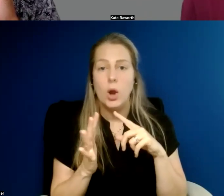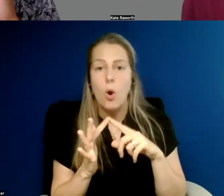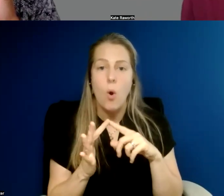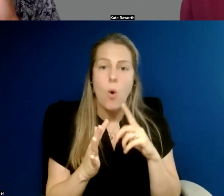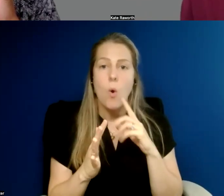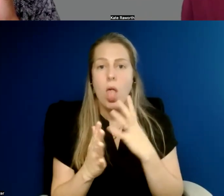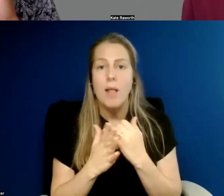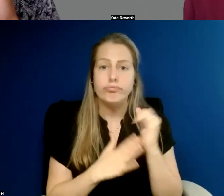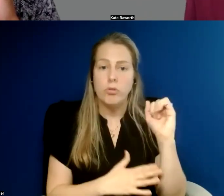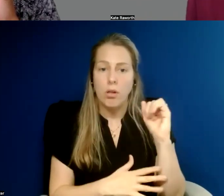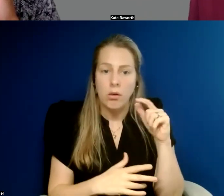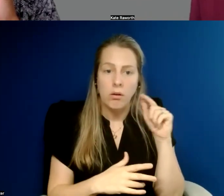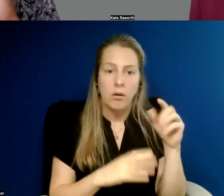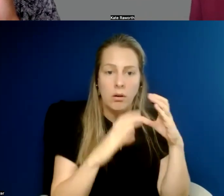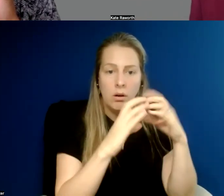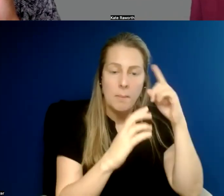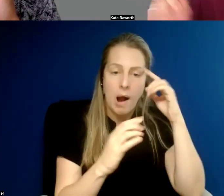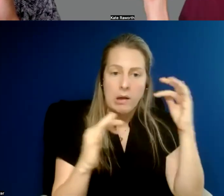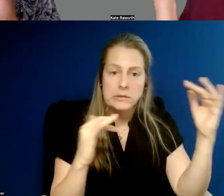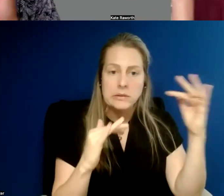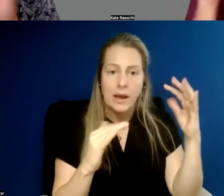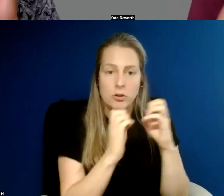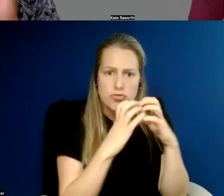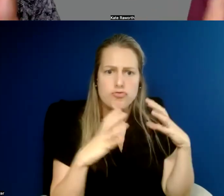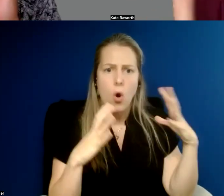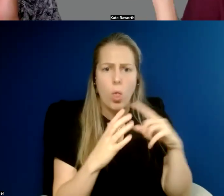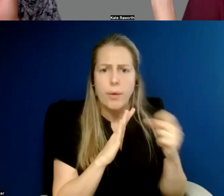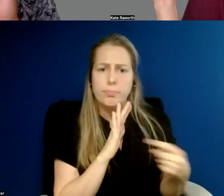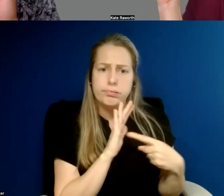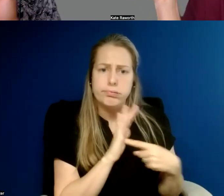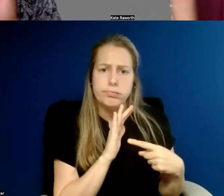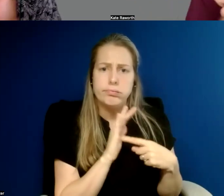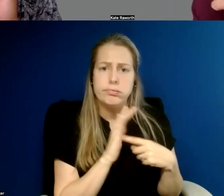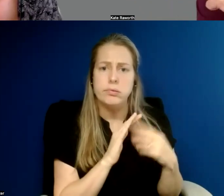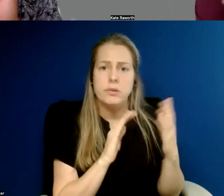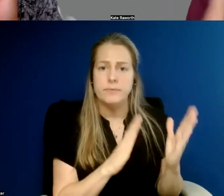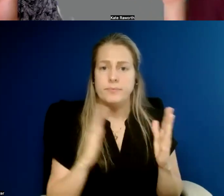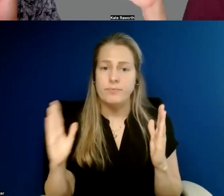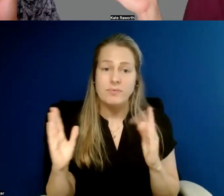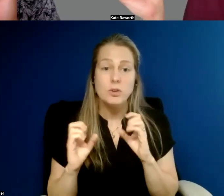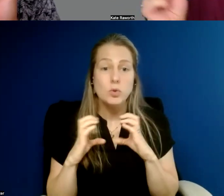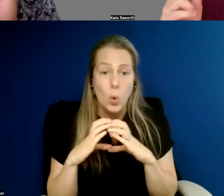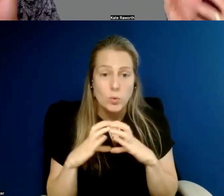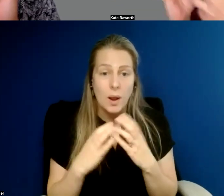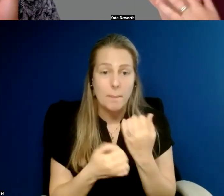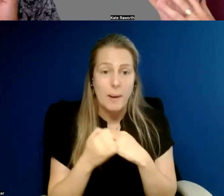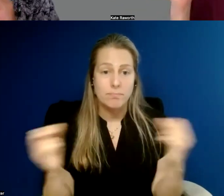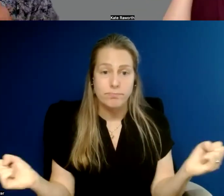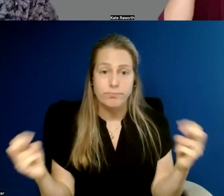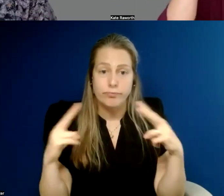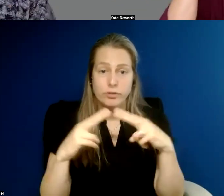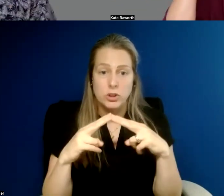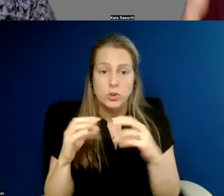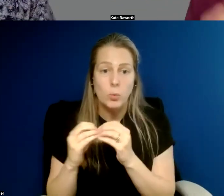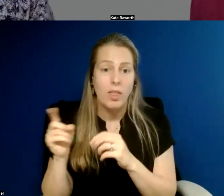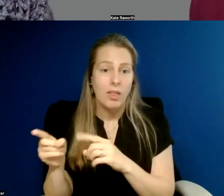is indigenous cosmologies, I think the donut has come to play a role as a bridging concept between those two worlds. So many people